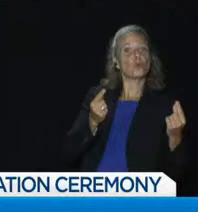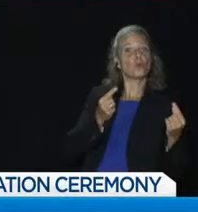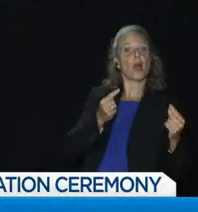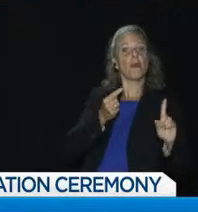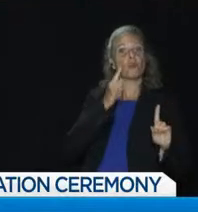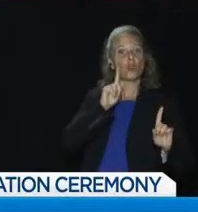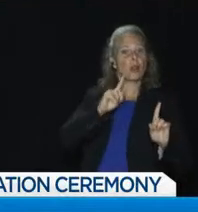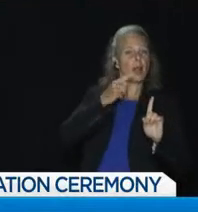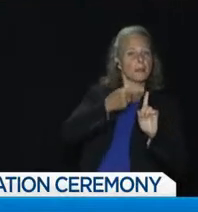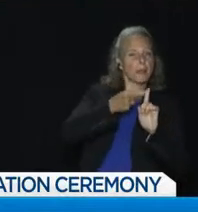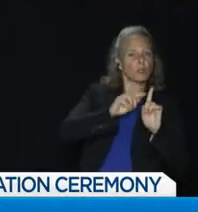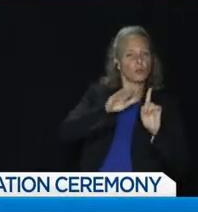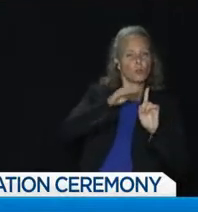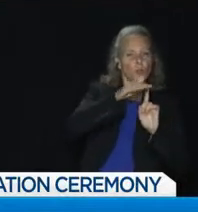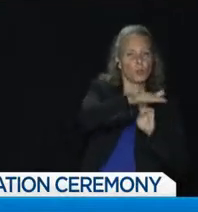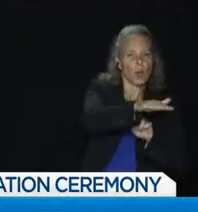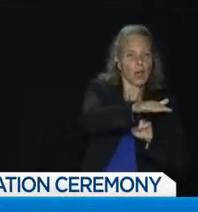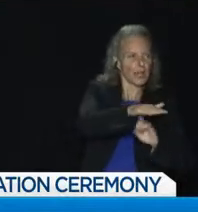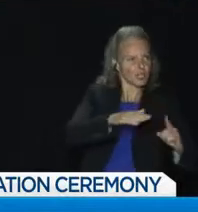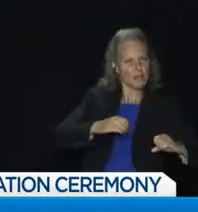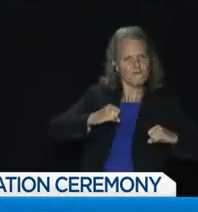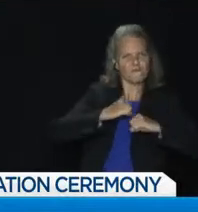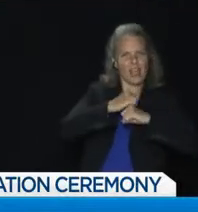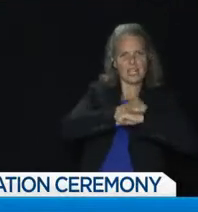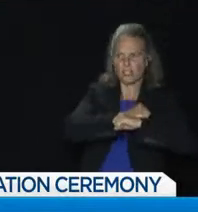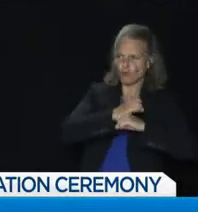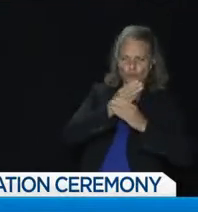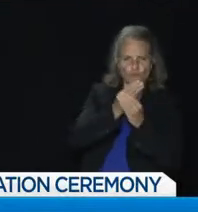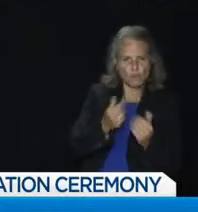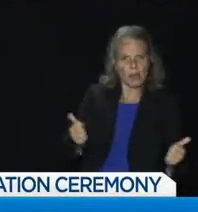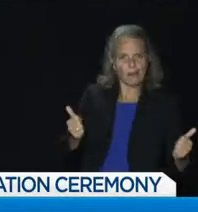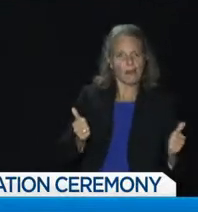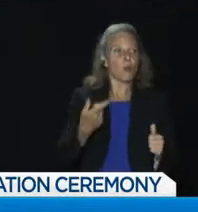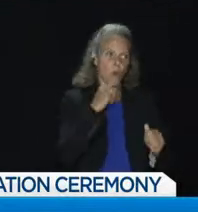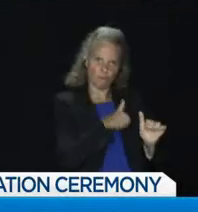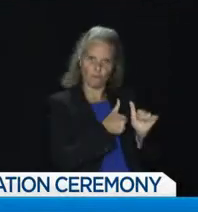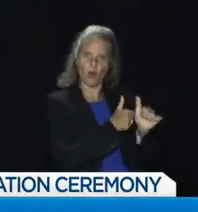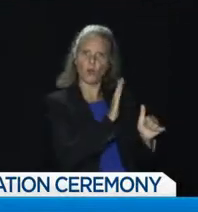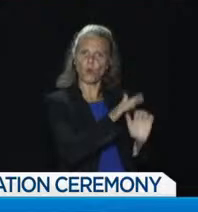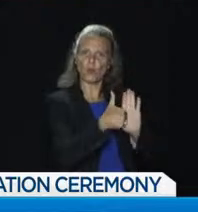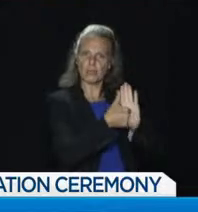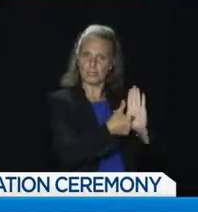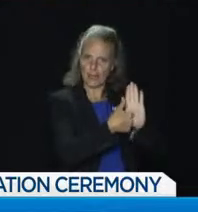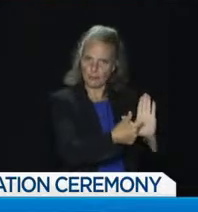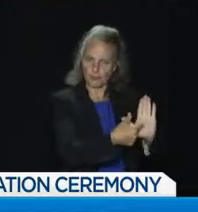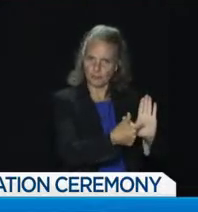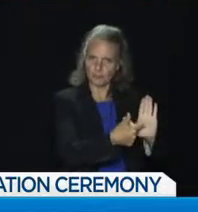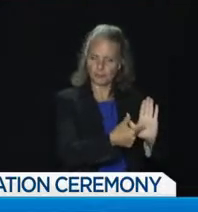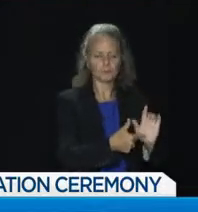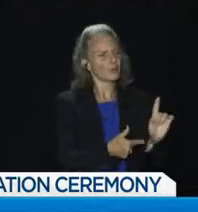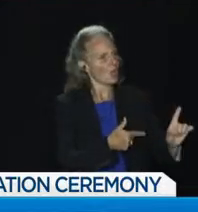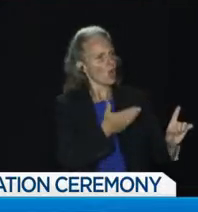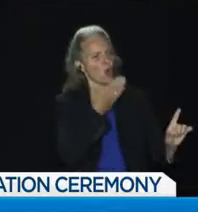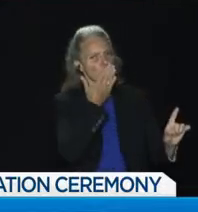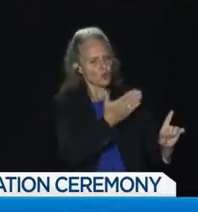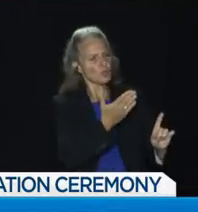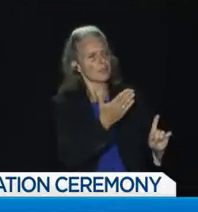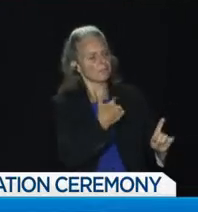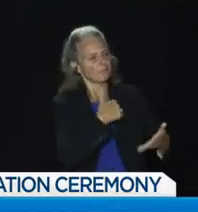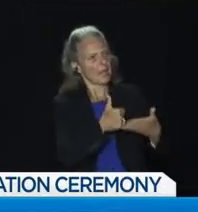us that true leadership is not measured in the honors or distinctions stacked up behind someone's